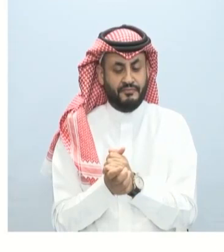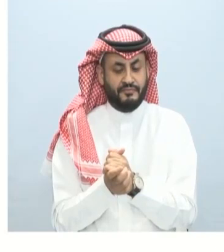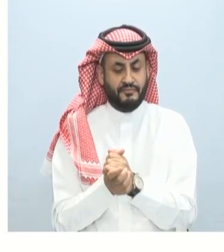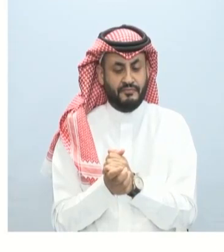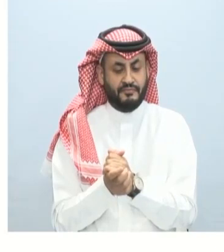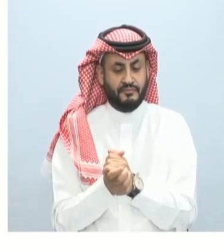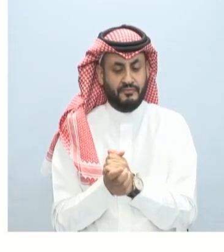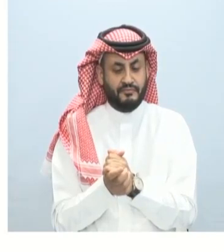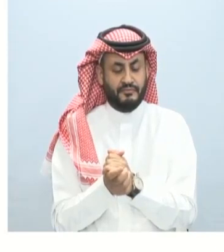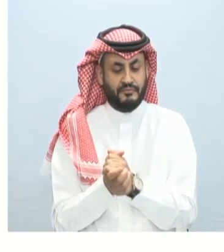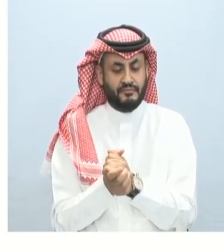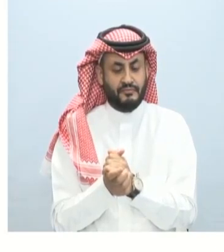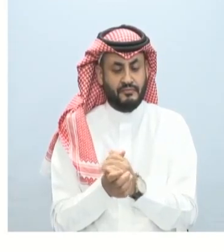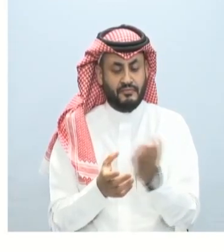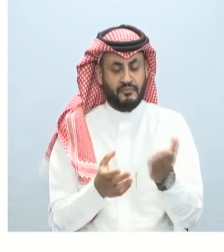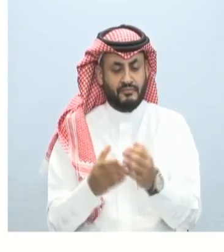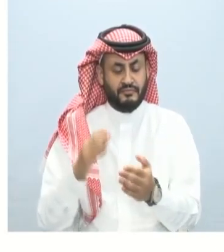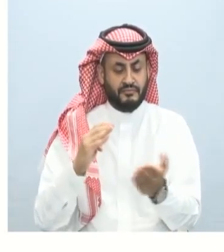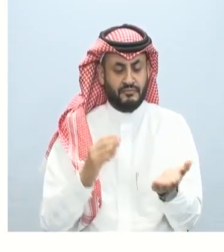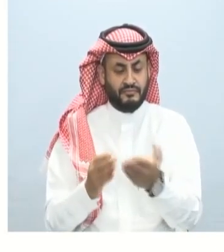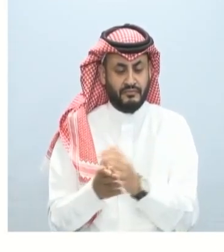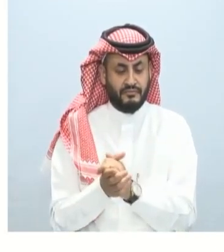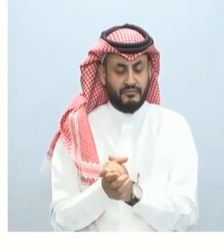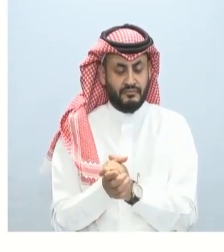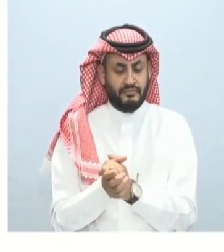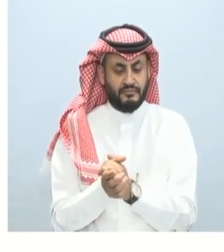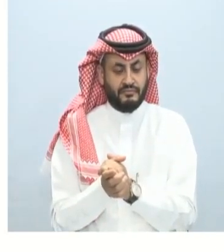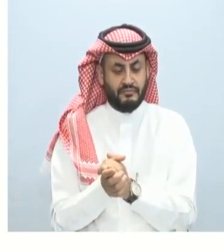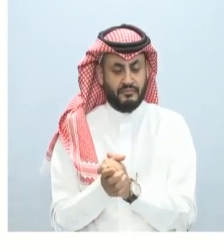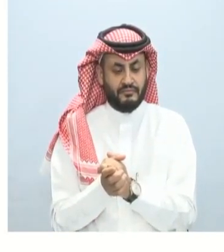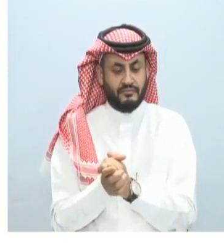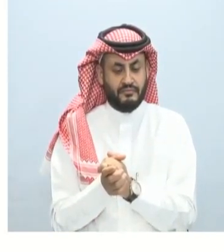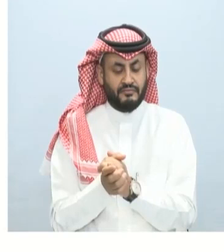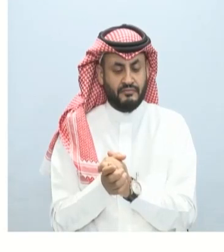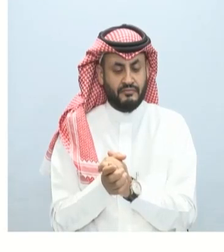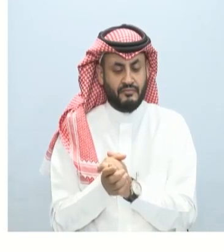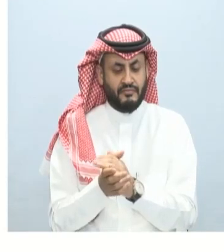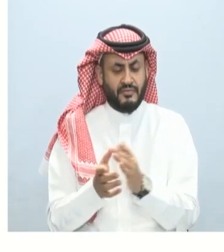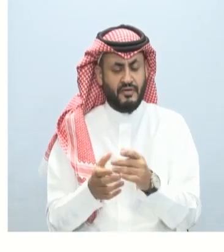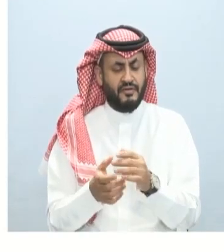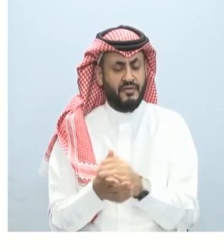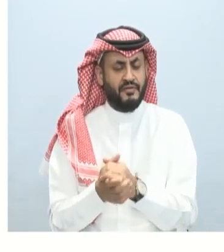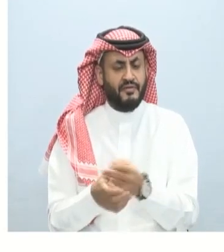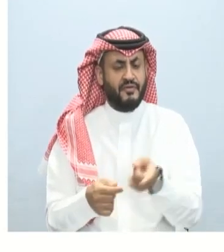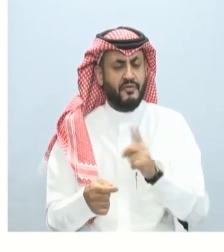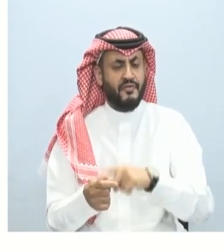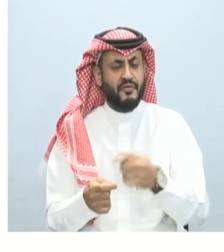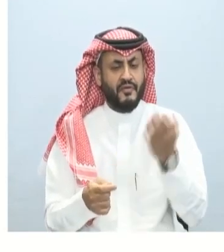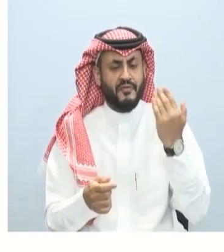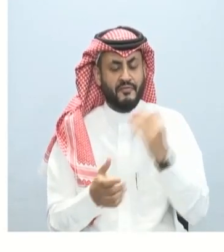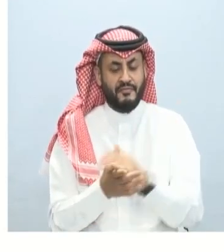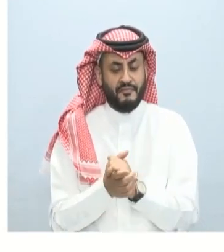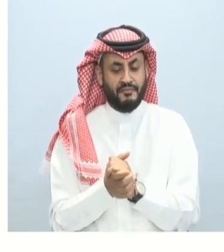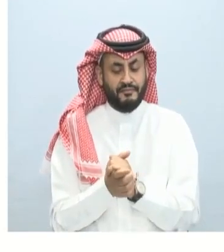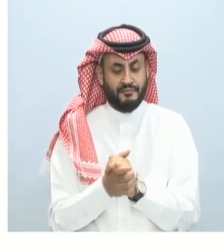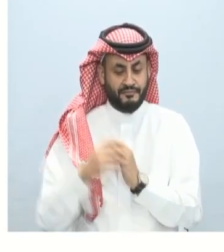a teenager. Now here we can write, for example, he is much more materialistic now than he used to be when